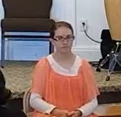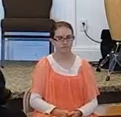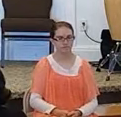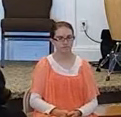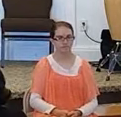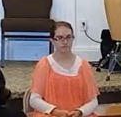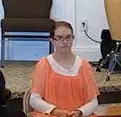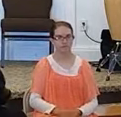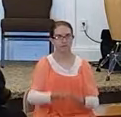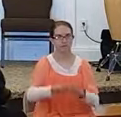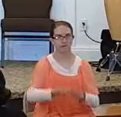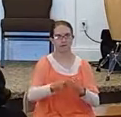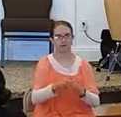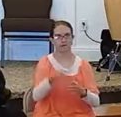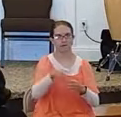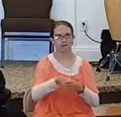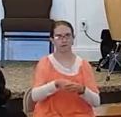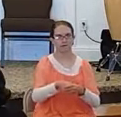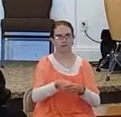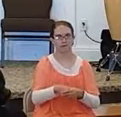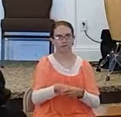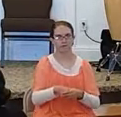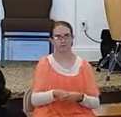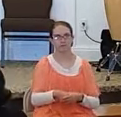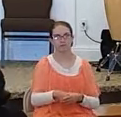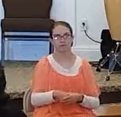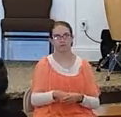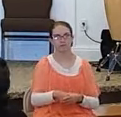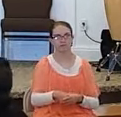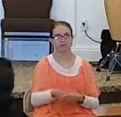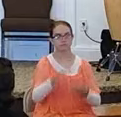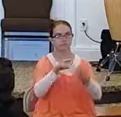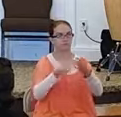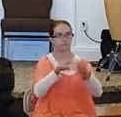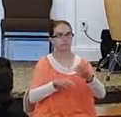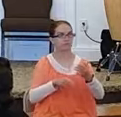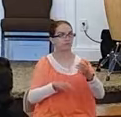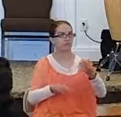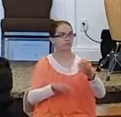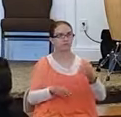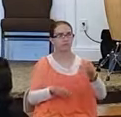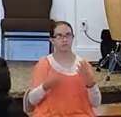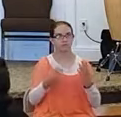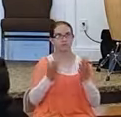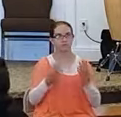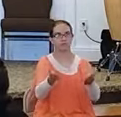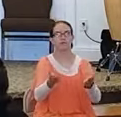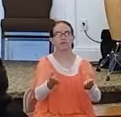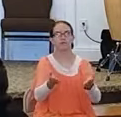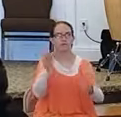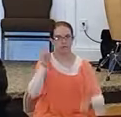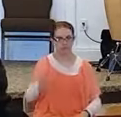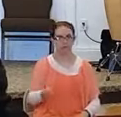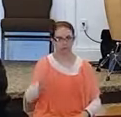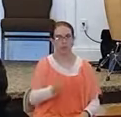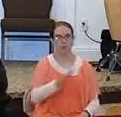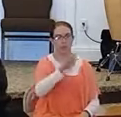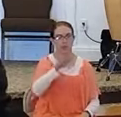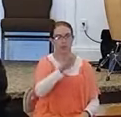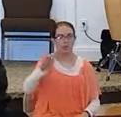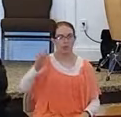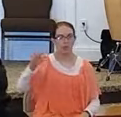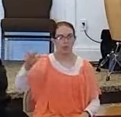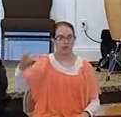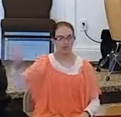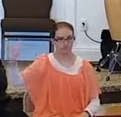And then he began to go into this discourse about to whom much is given, much is required, and who little is